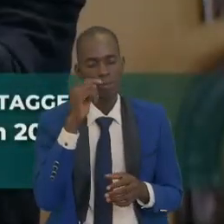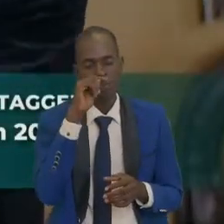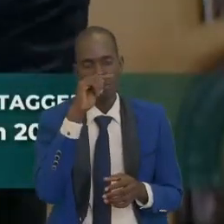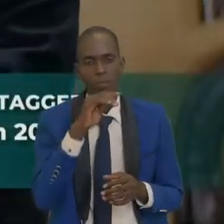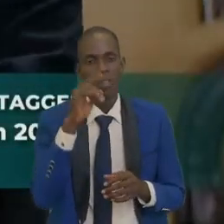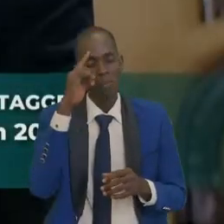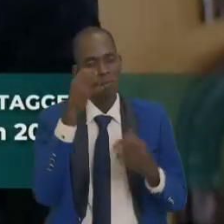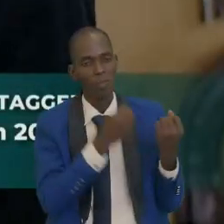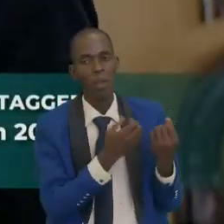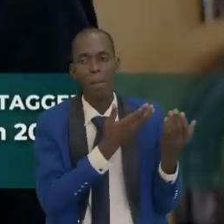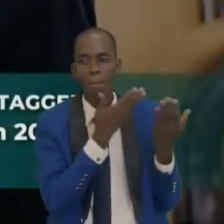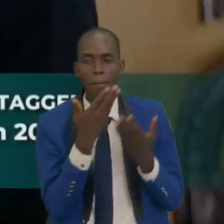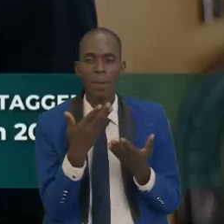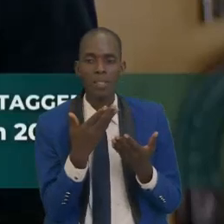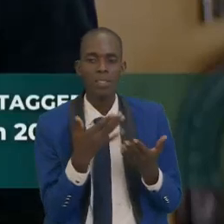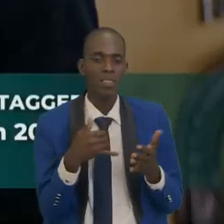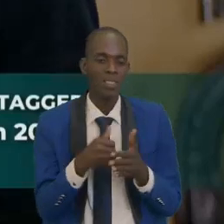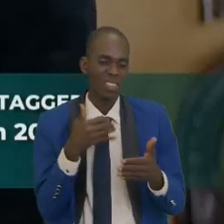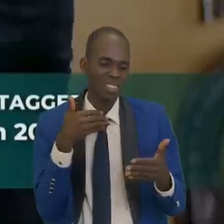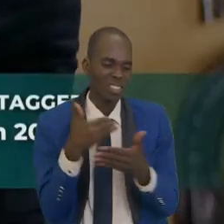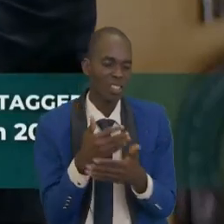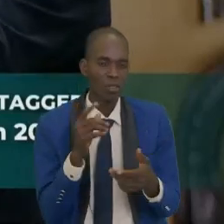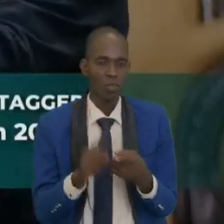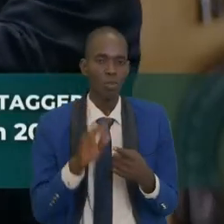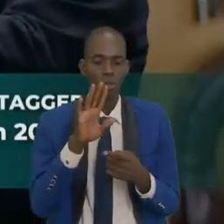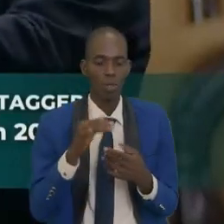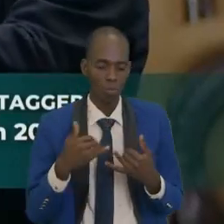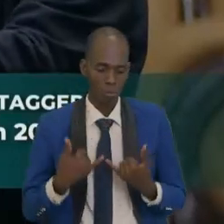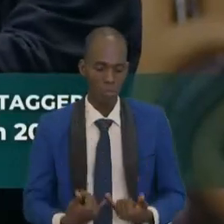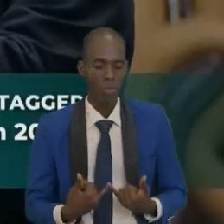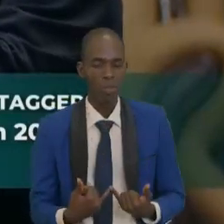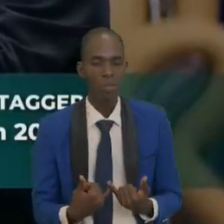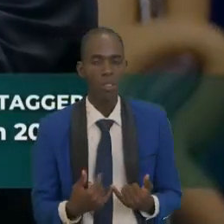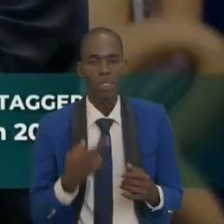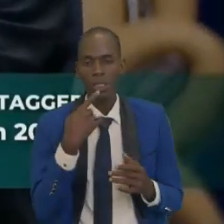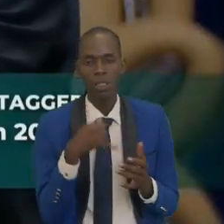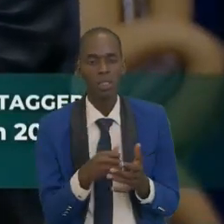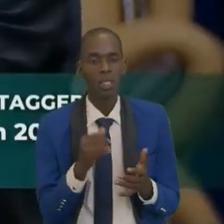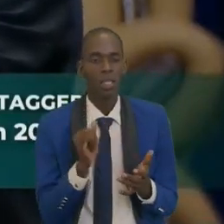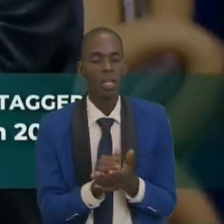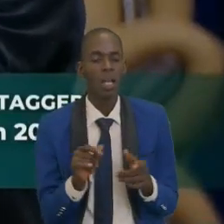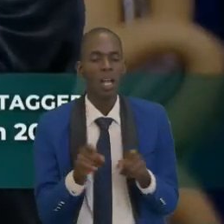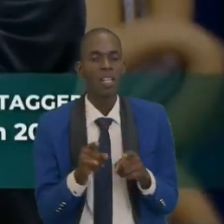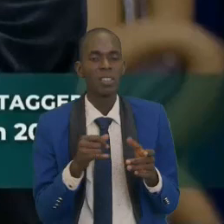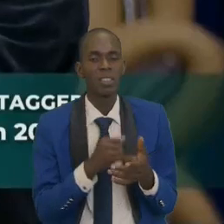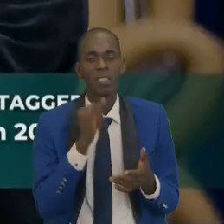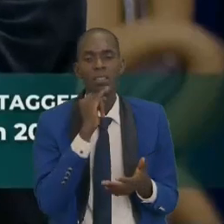sit near to the passage he says as it is reaching I have made